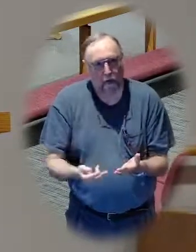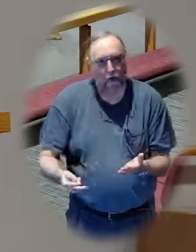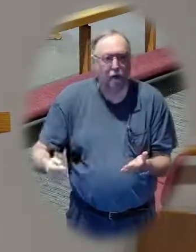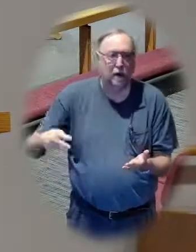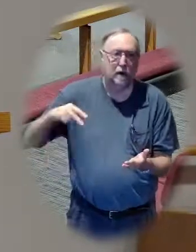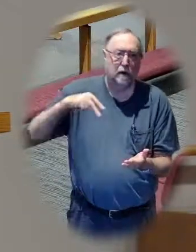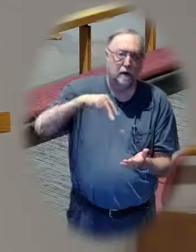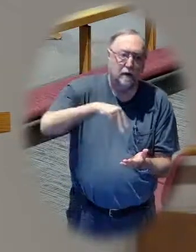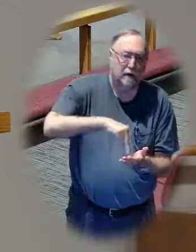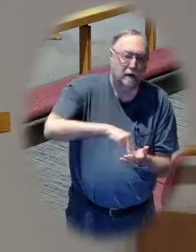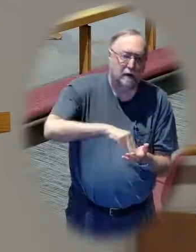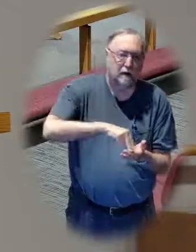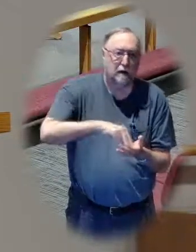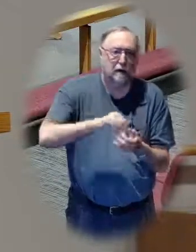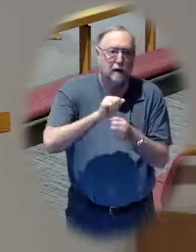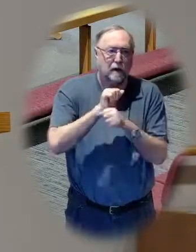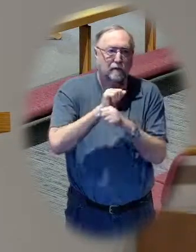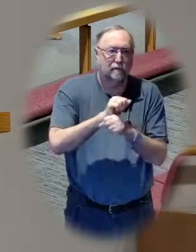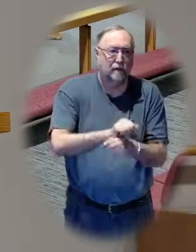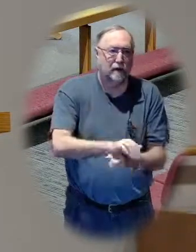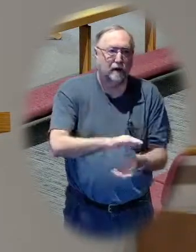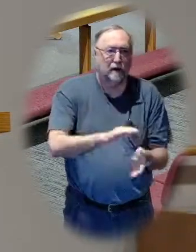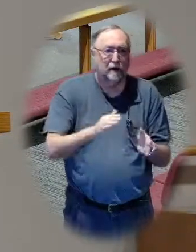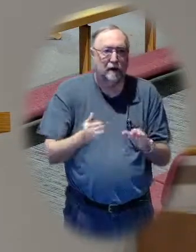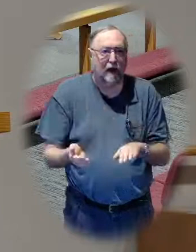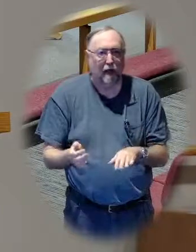sin, defeating death once and for all.